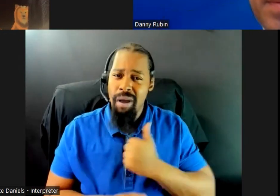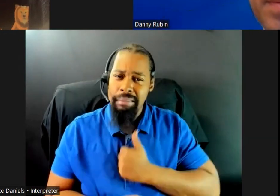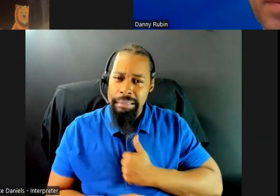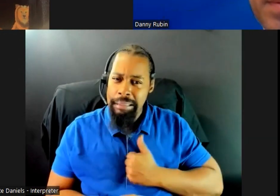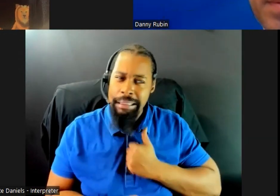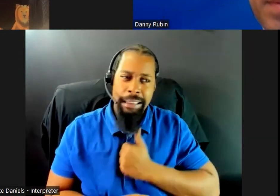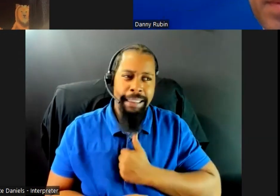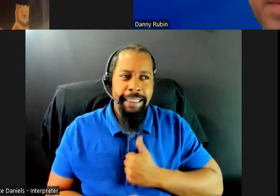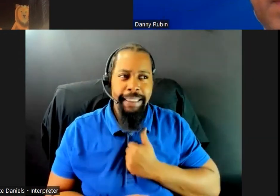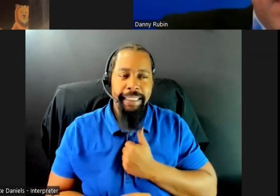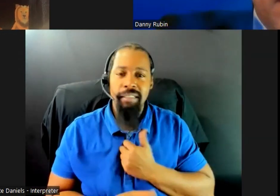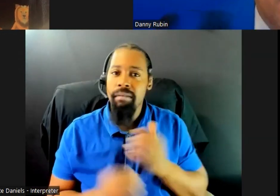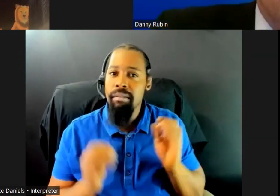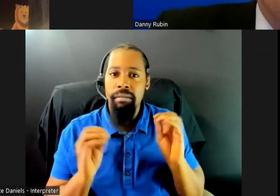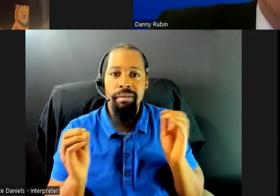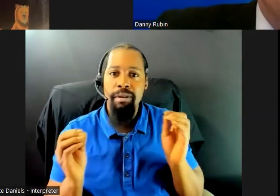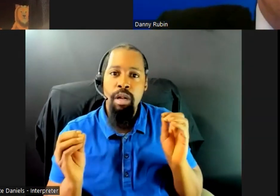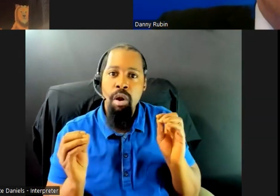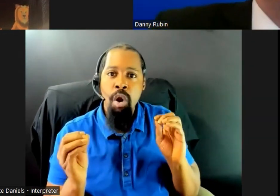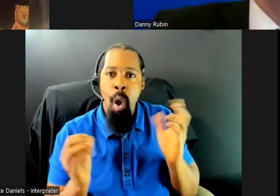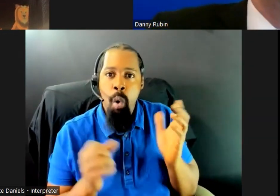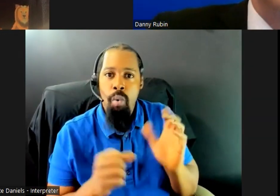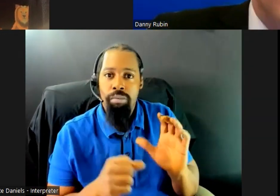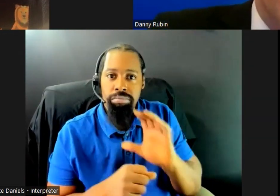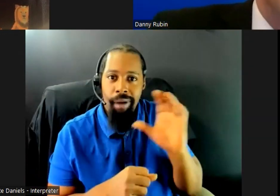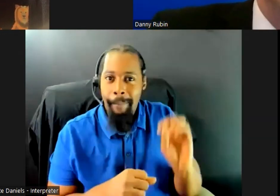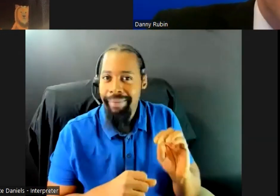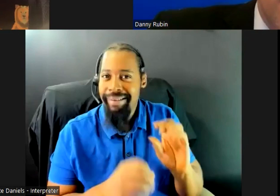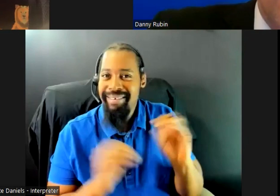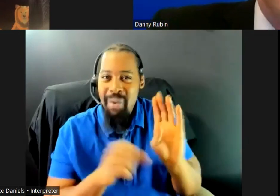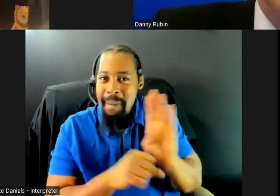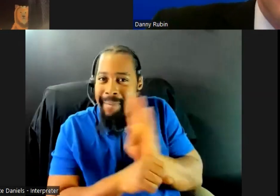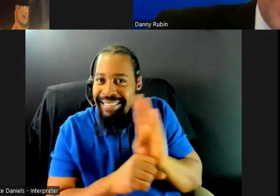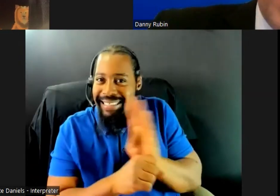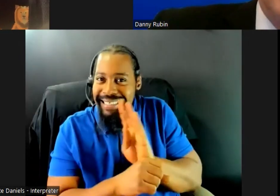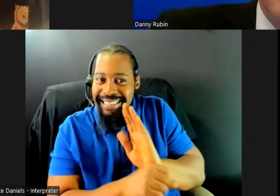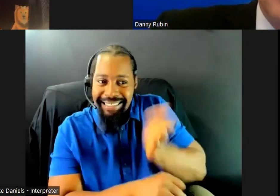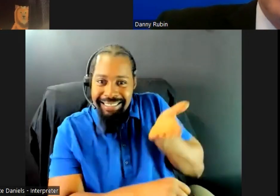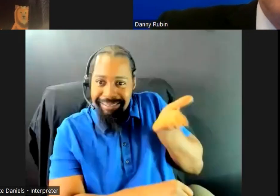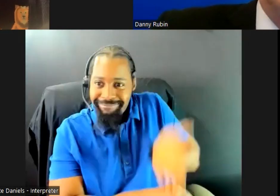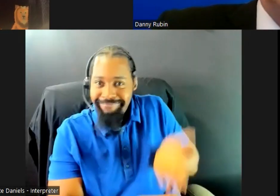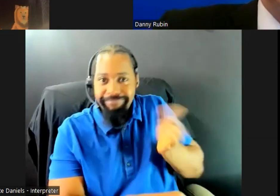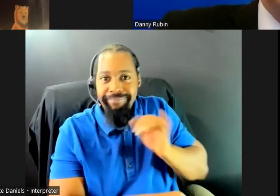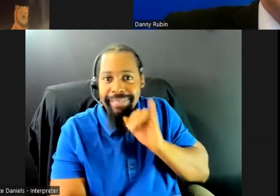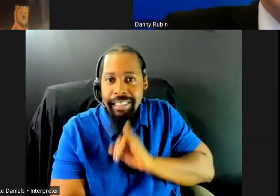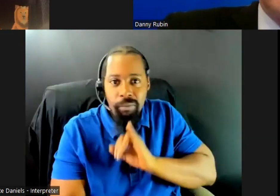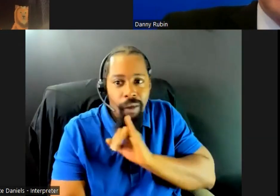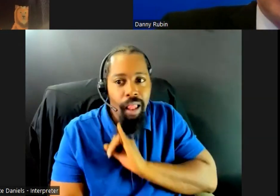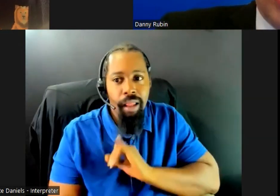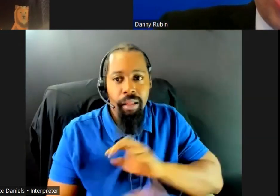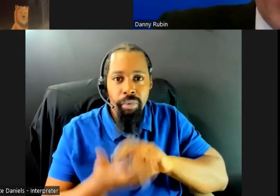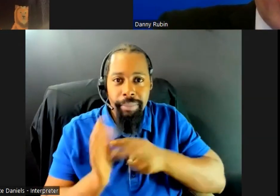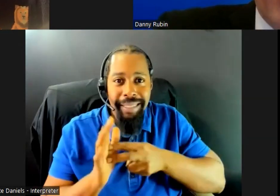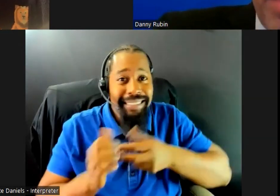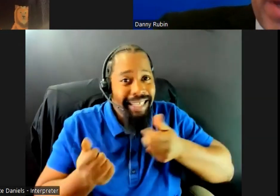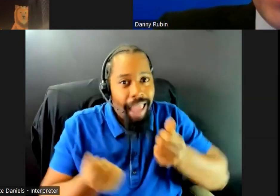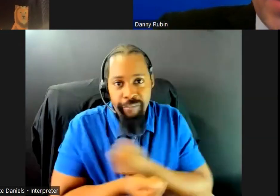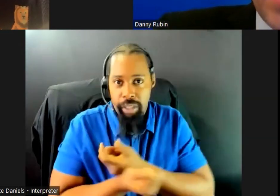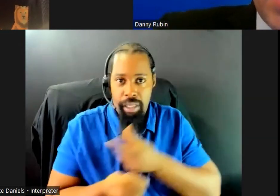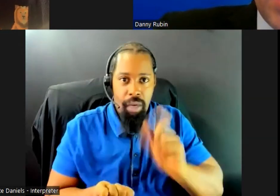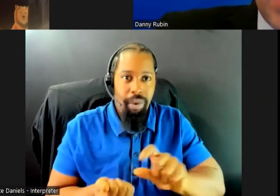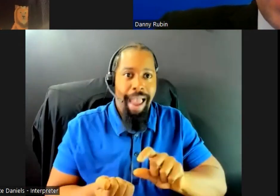no industry in Israel, so we have to source everything overseas. Okay, so it's a